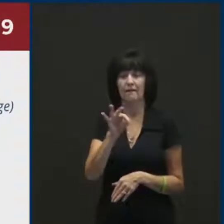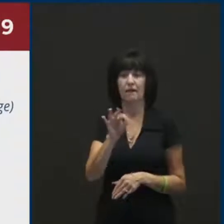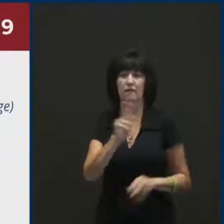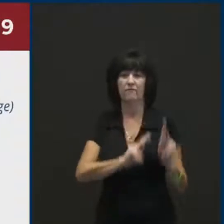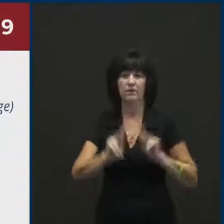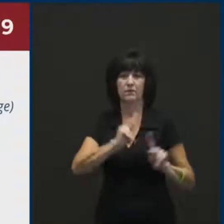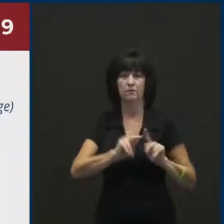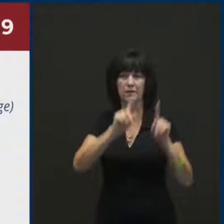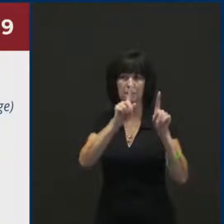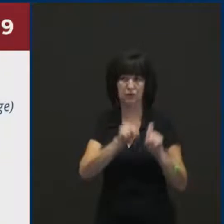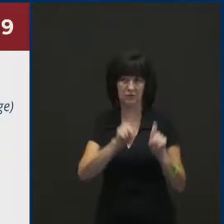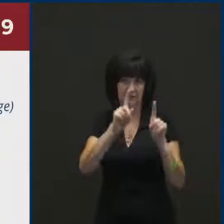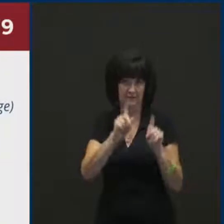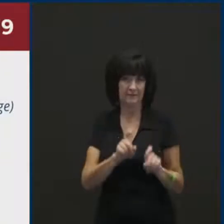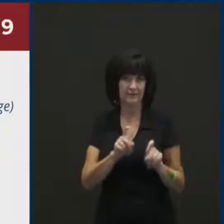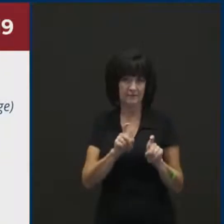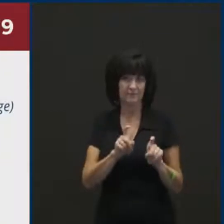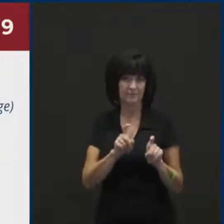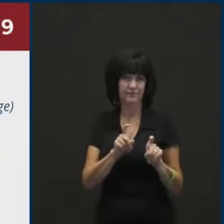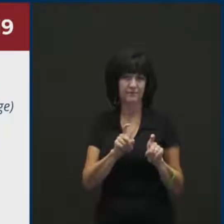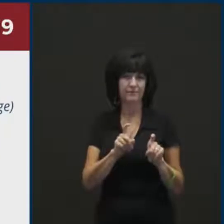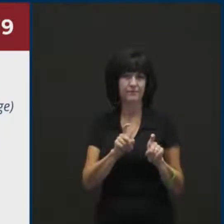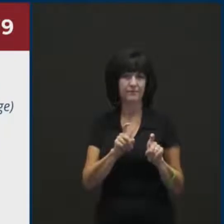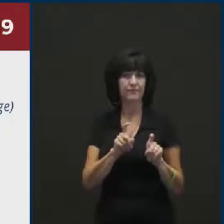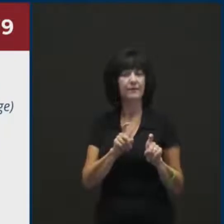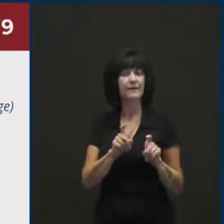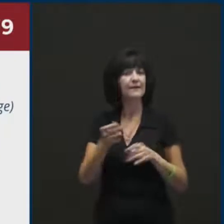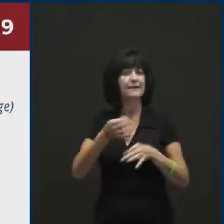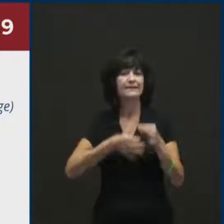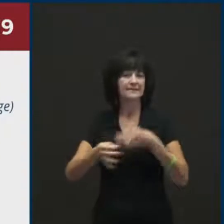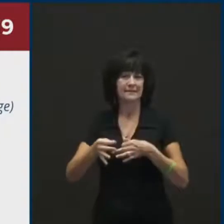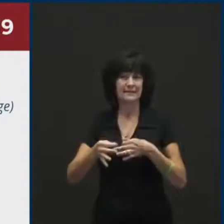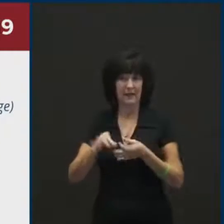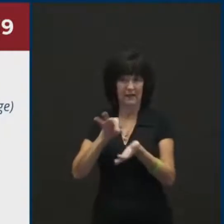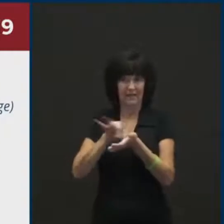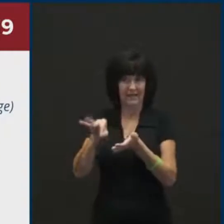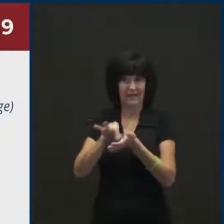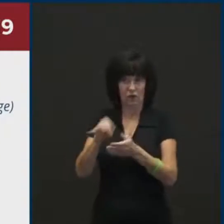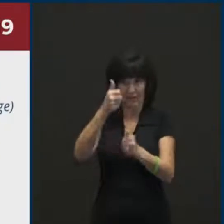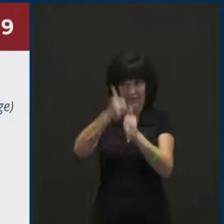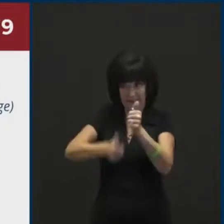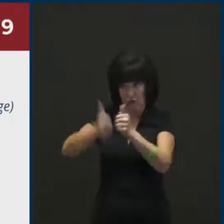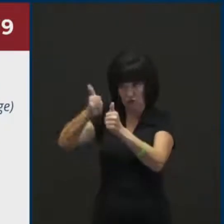your denominator would be the number of those persons, and your numerator would be